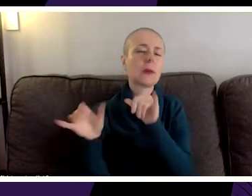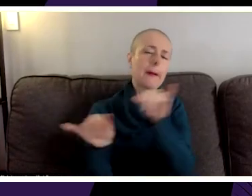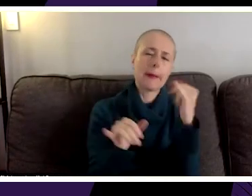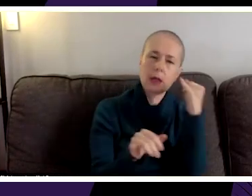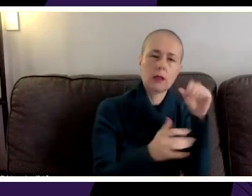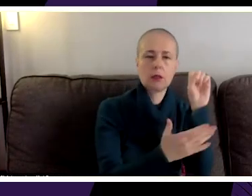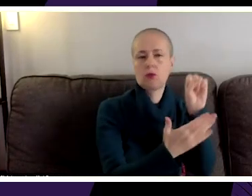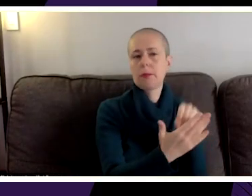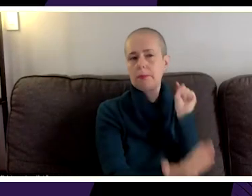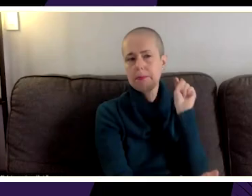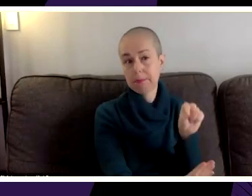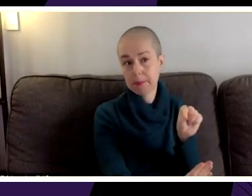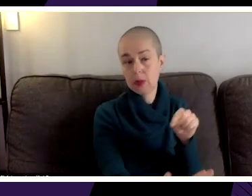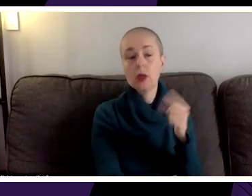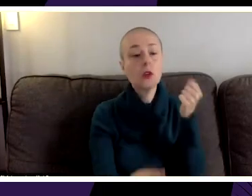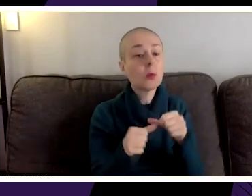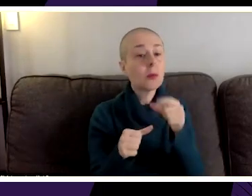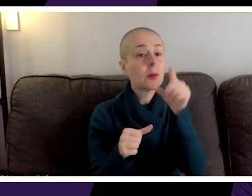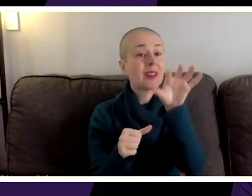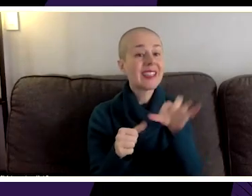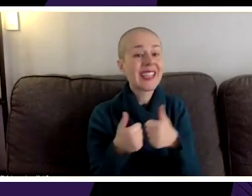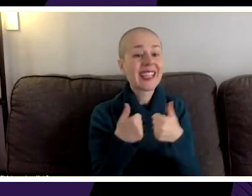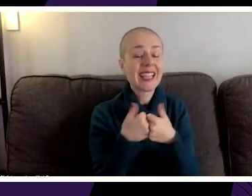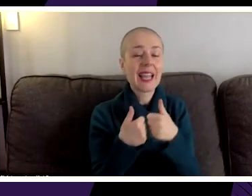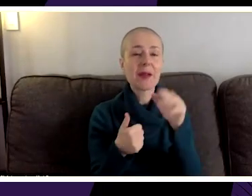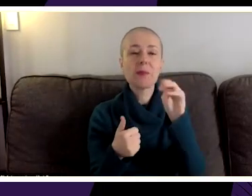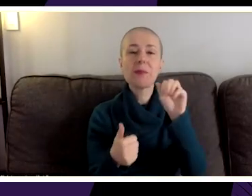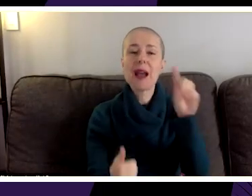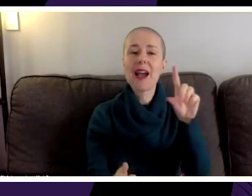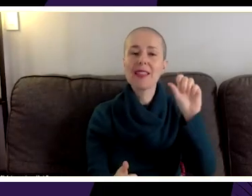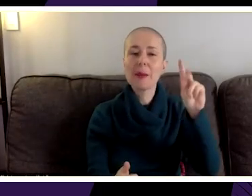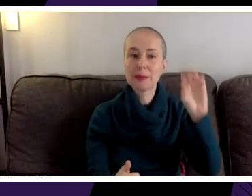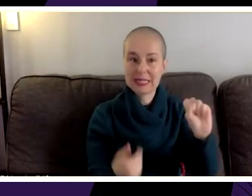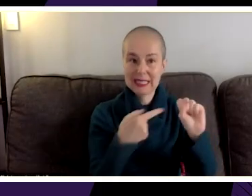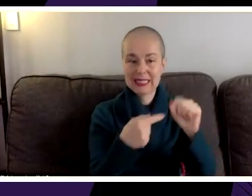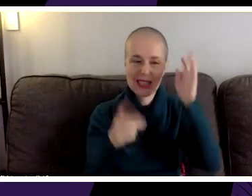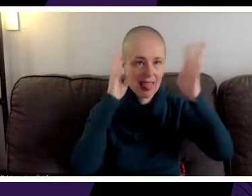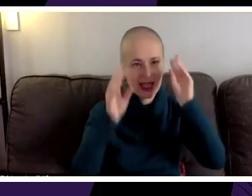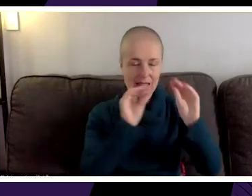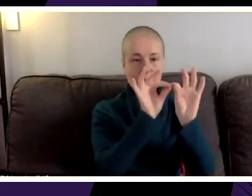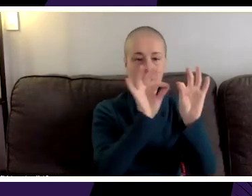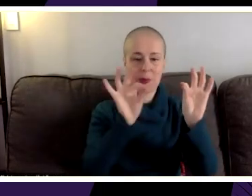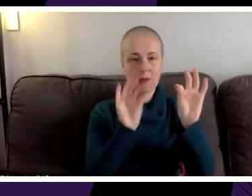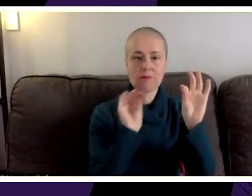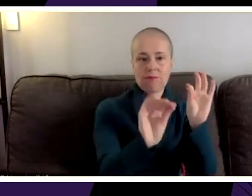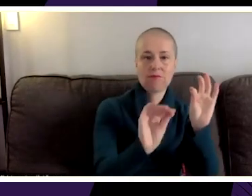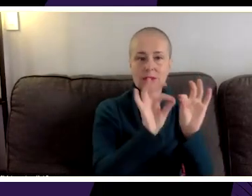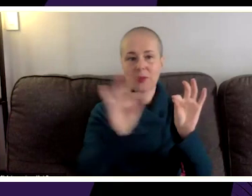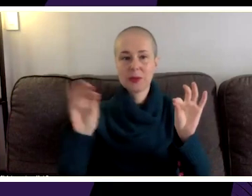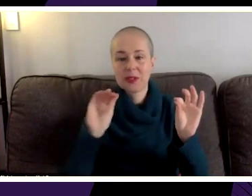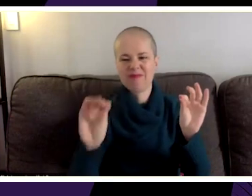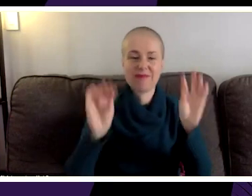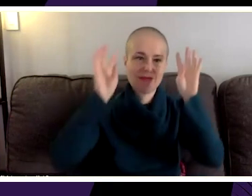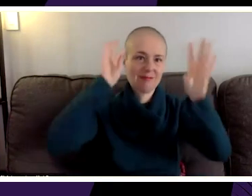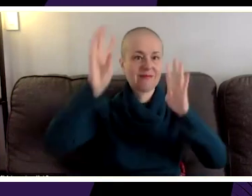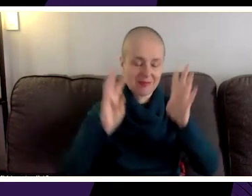So just to illustrate this, does anyone remember the game Mad Libs? I like to think of it like when you're coding, you're often editing stuff that other